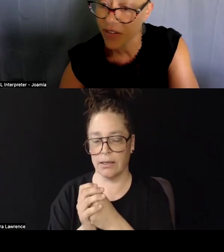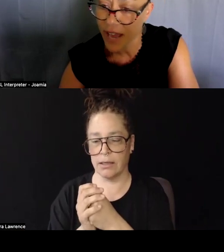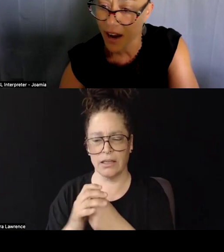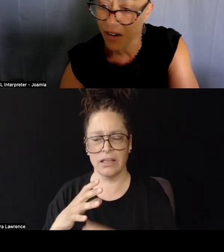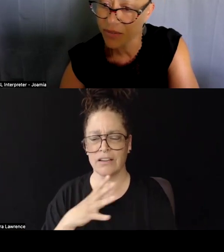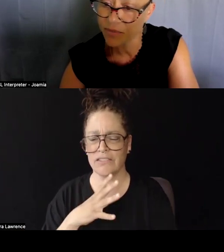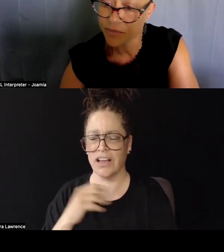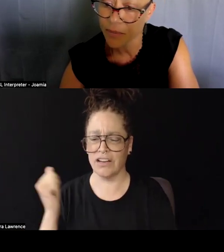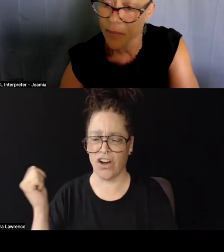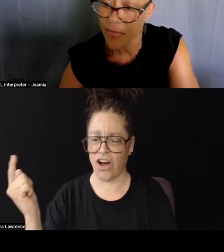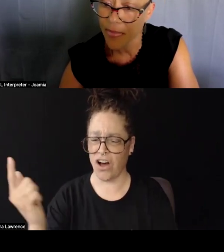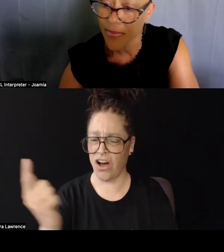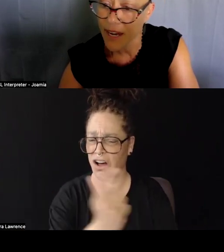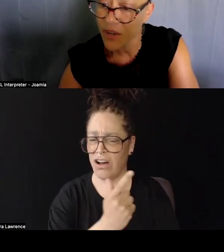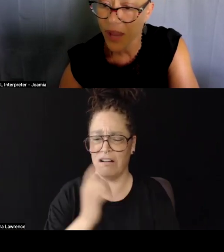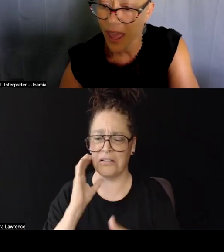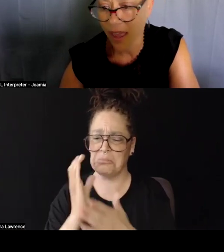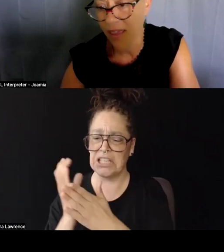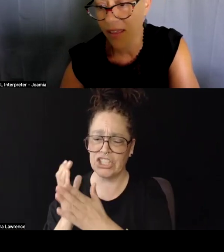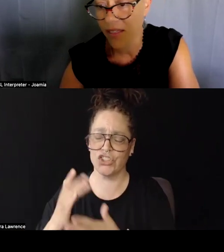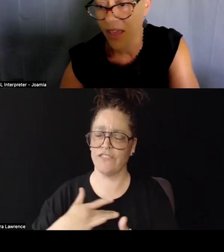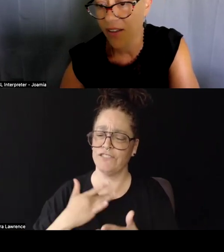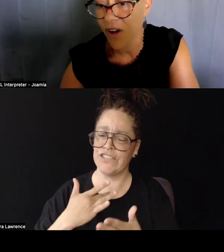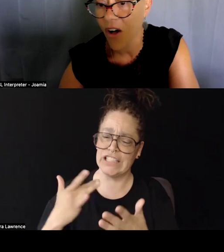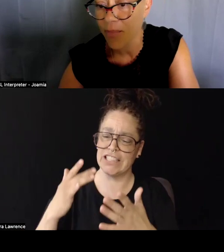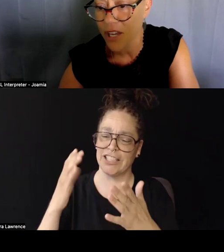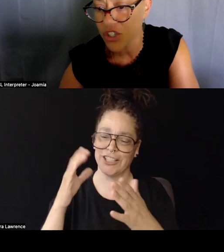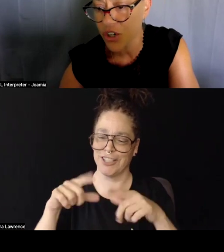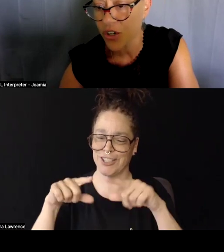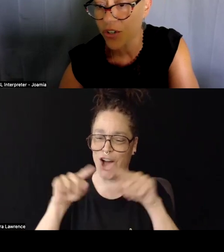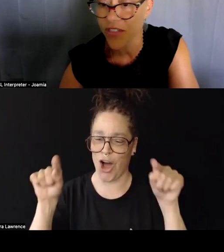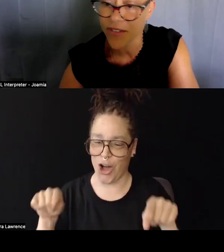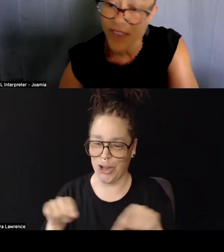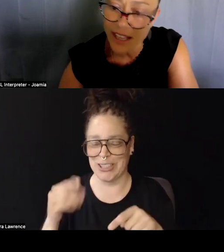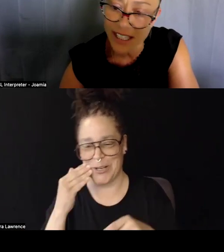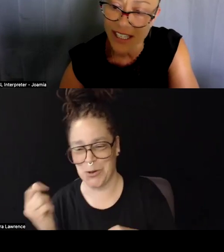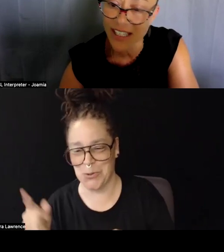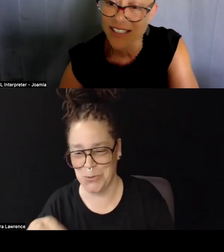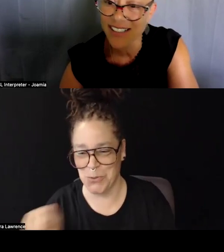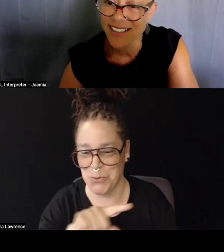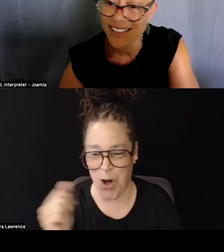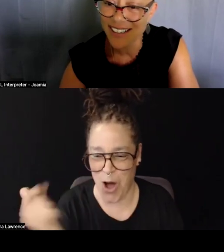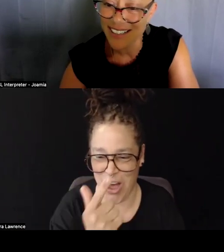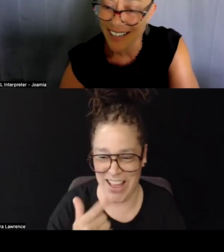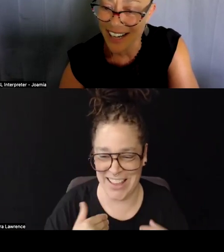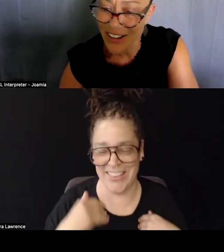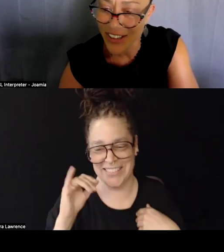take self-care, then it's okay that of all the pictures and the feelings, and I know that